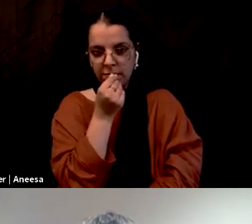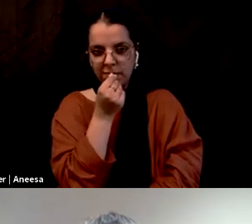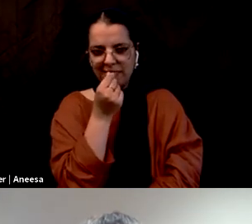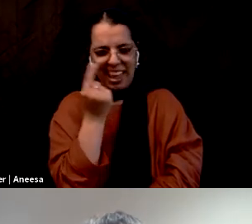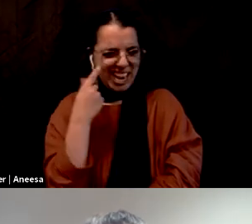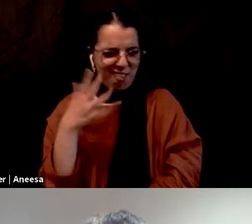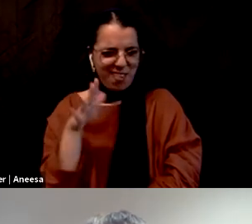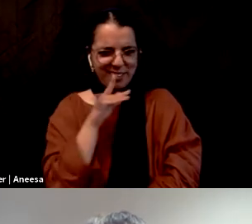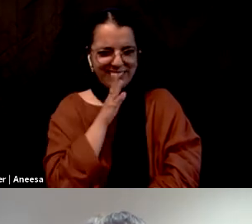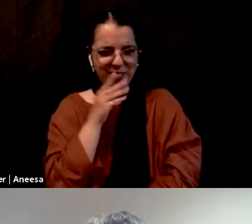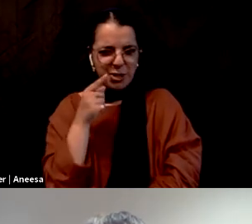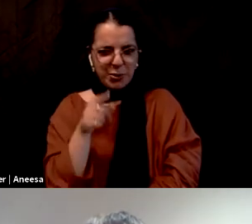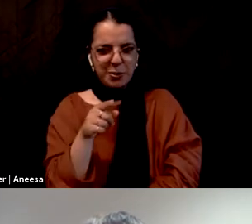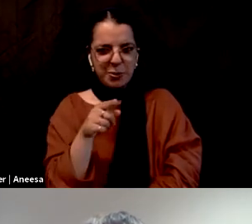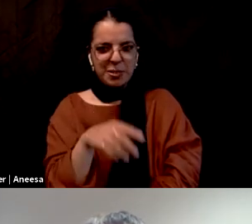already?